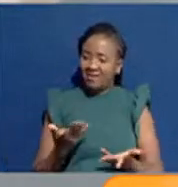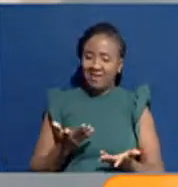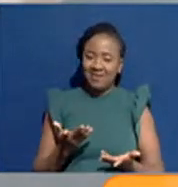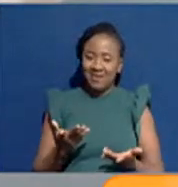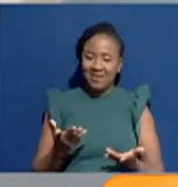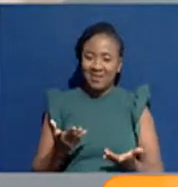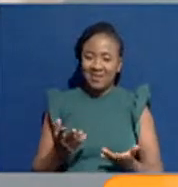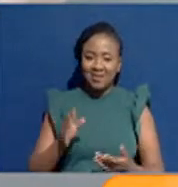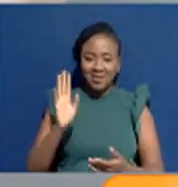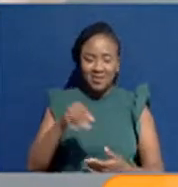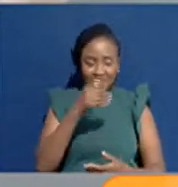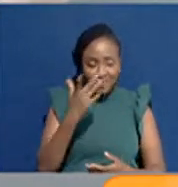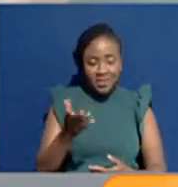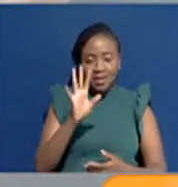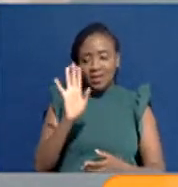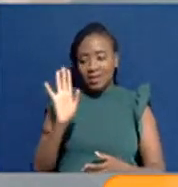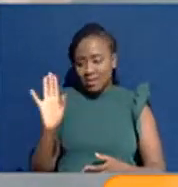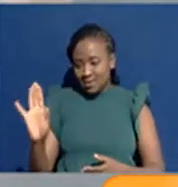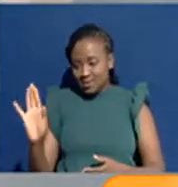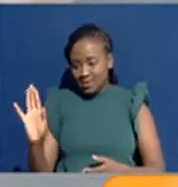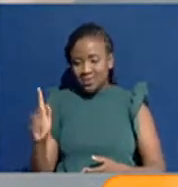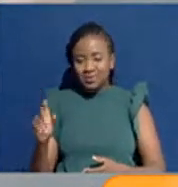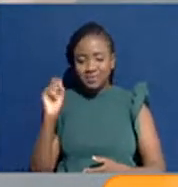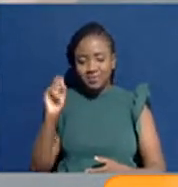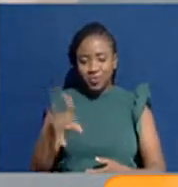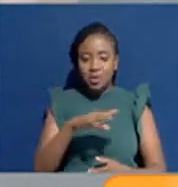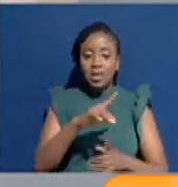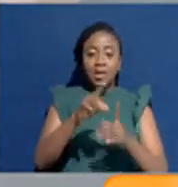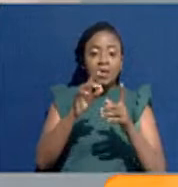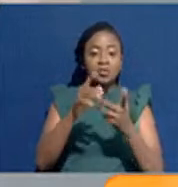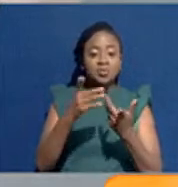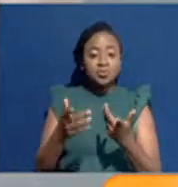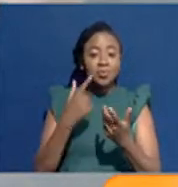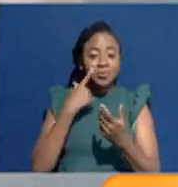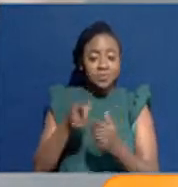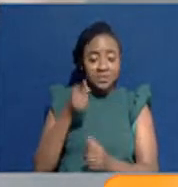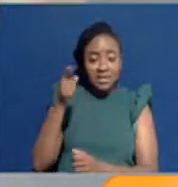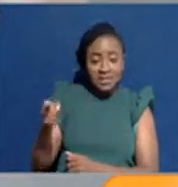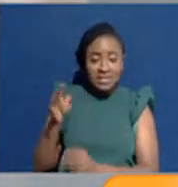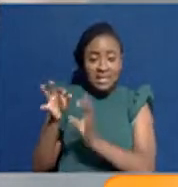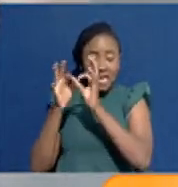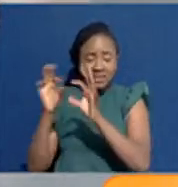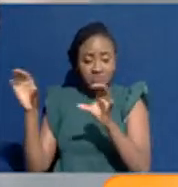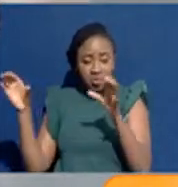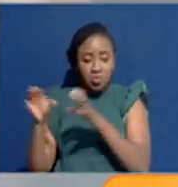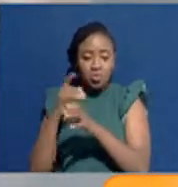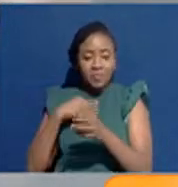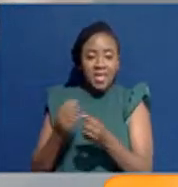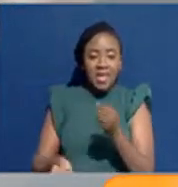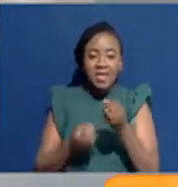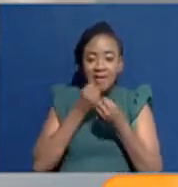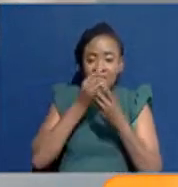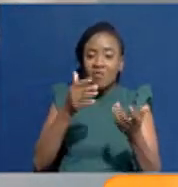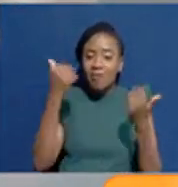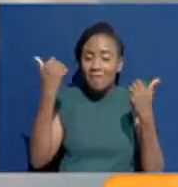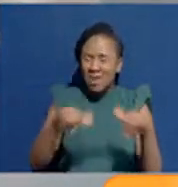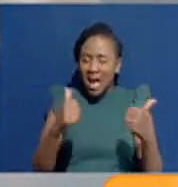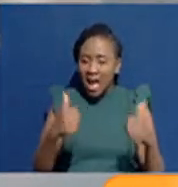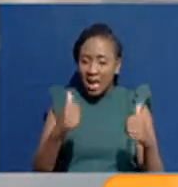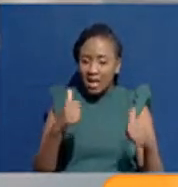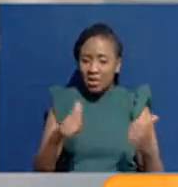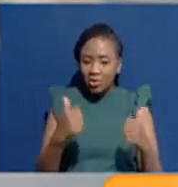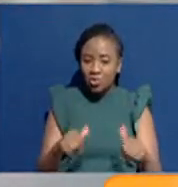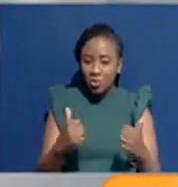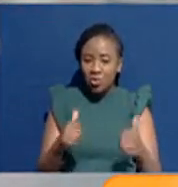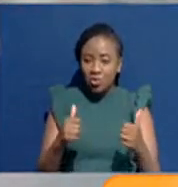KEPSA is not Azimio. Let me say this. Senator Sifuna, please. What they have not flagged in this finance bill is that there is a zero rating on